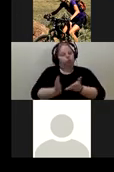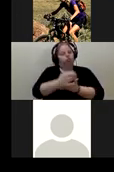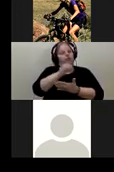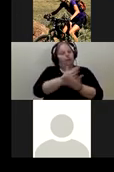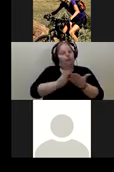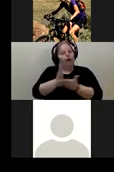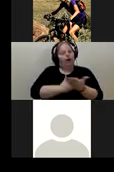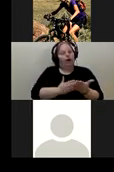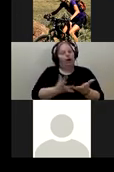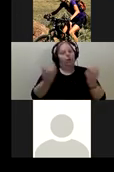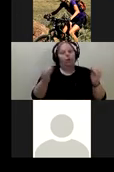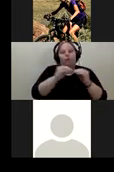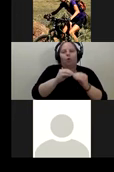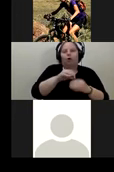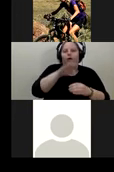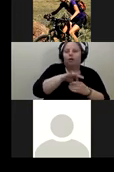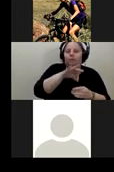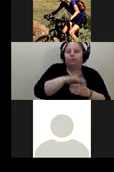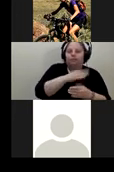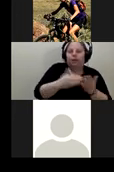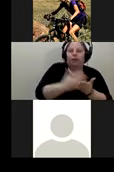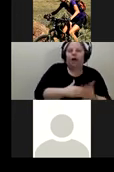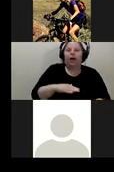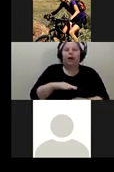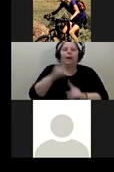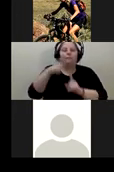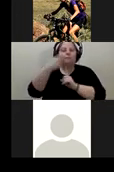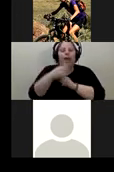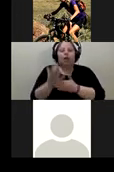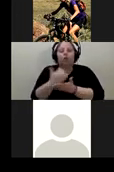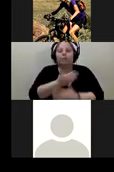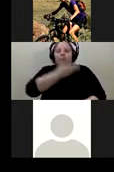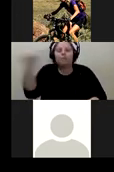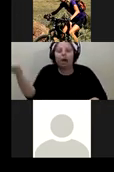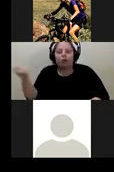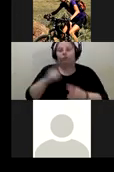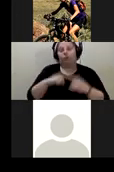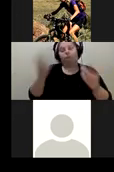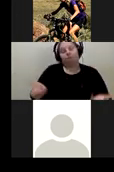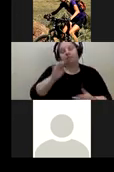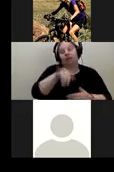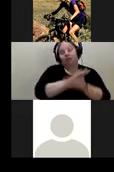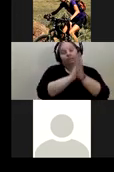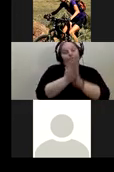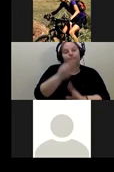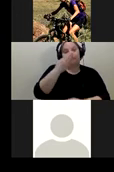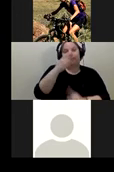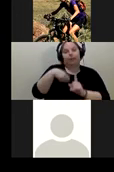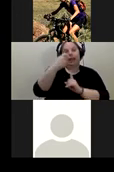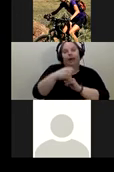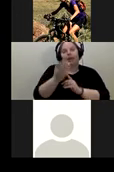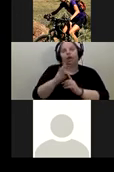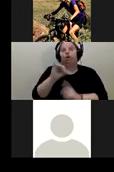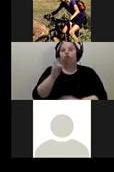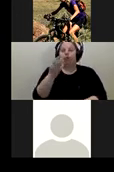vote more pie, yummo, banana cream is better. Well, then that can be banana cream. I'll work out later.